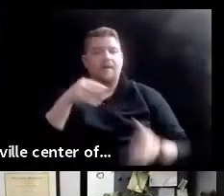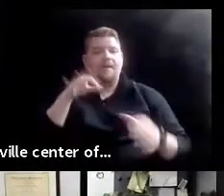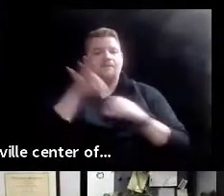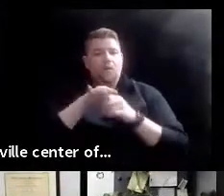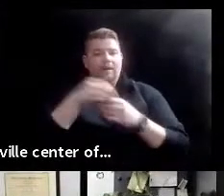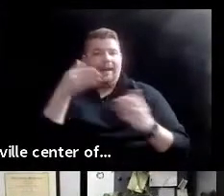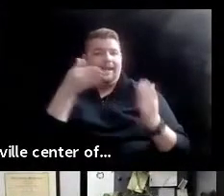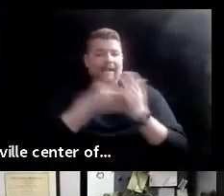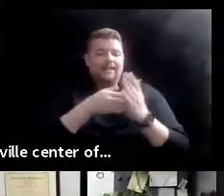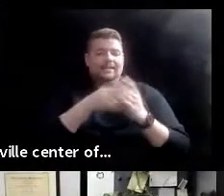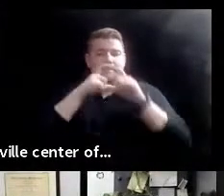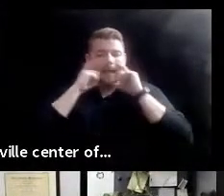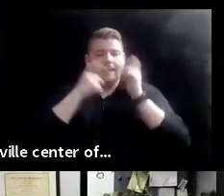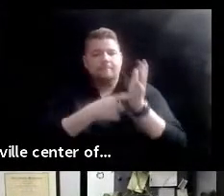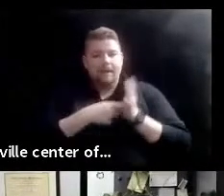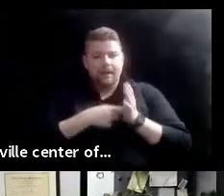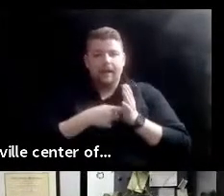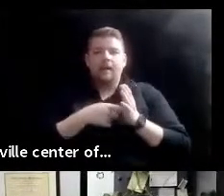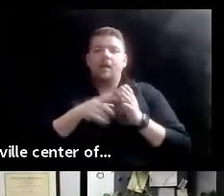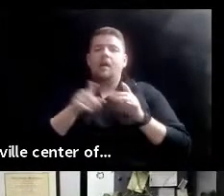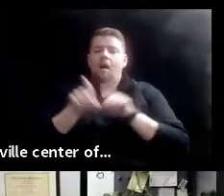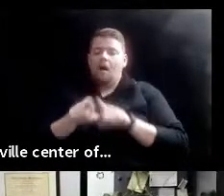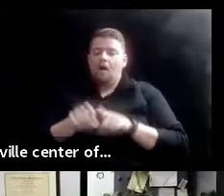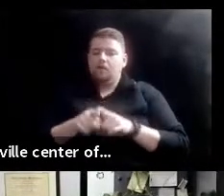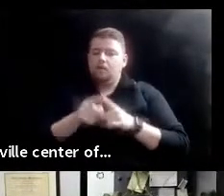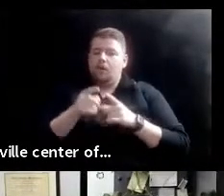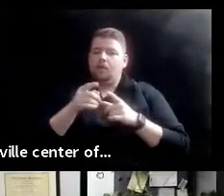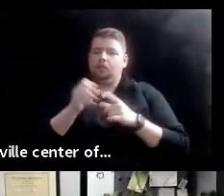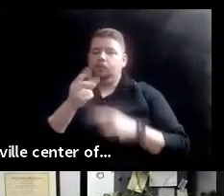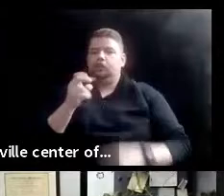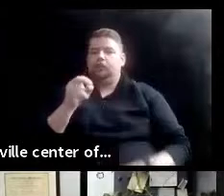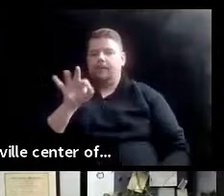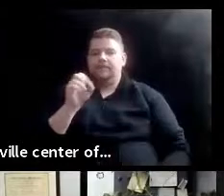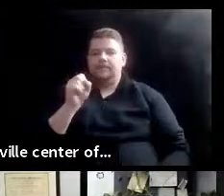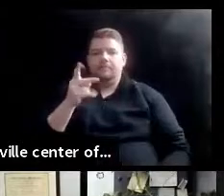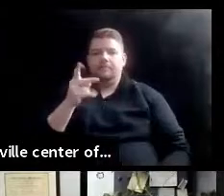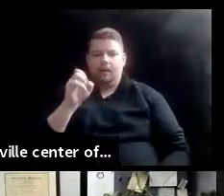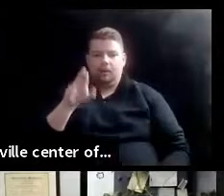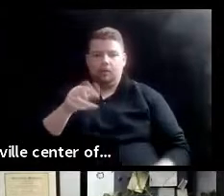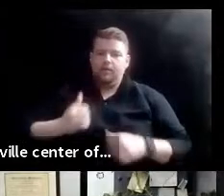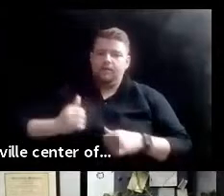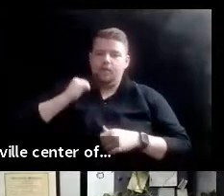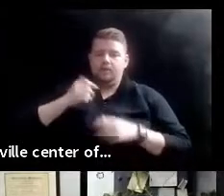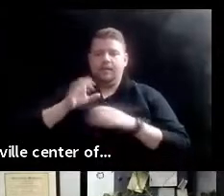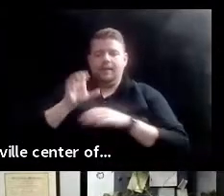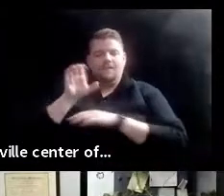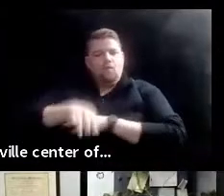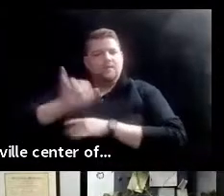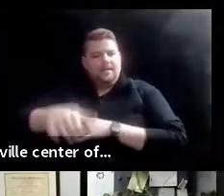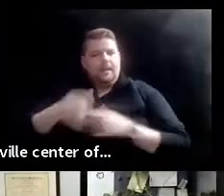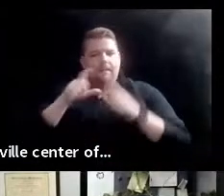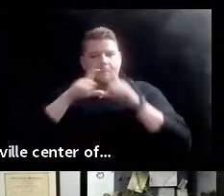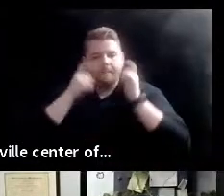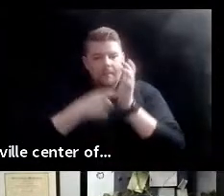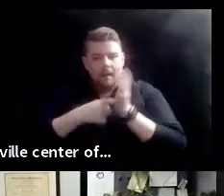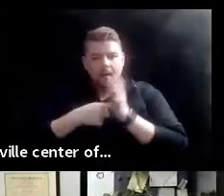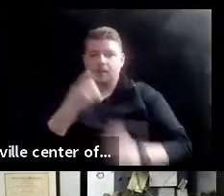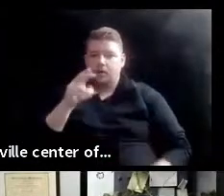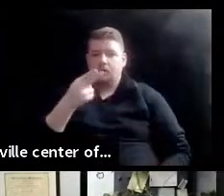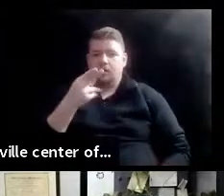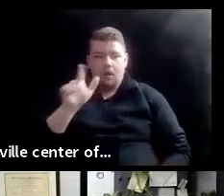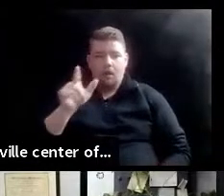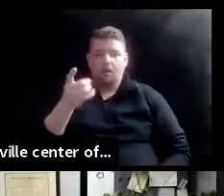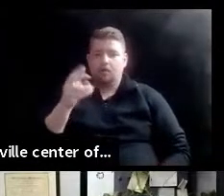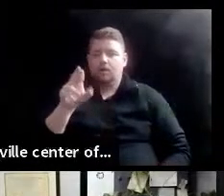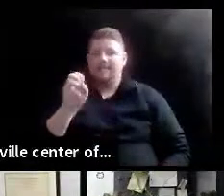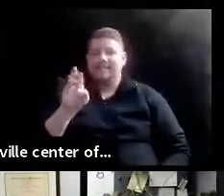mask mandate, and I'd like to thank Sheriff Spangler for refusing to enforce this mask mandate. And I'd like to applaud Dr. Hall and Dr.